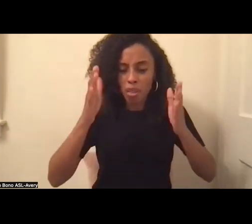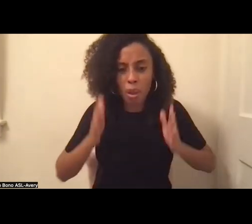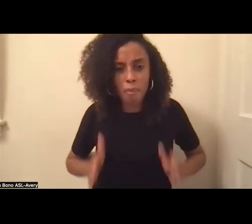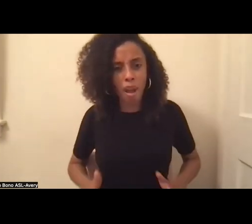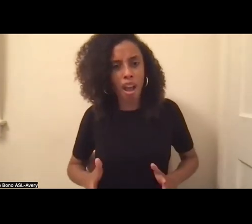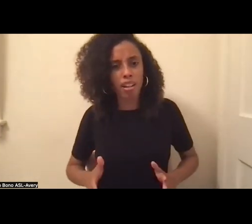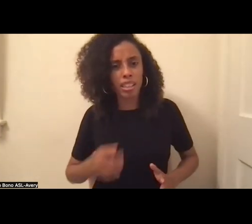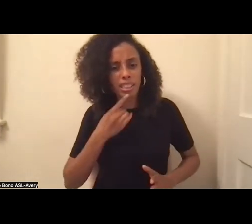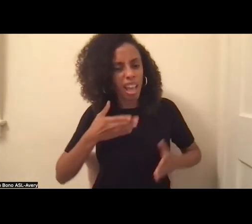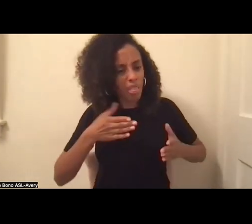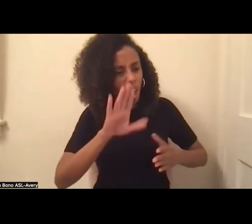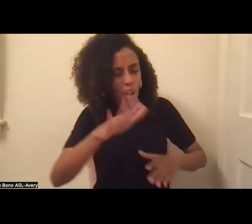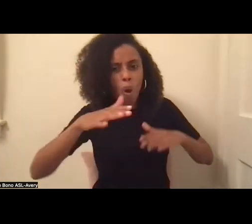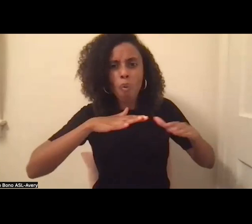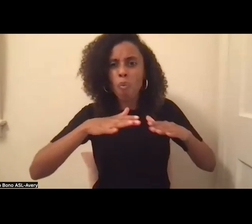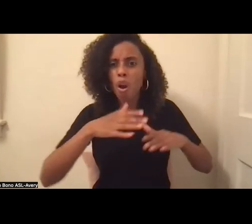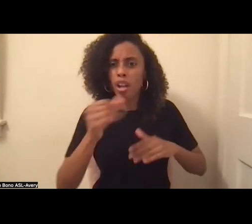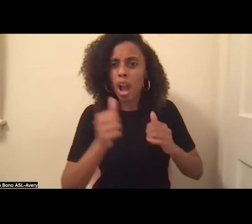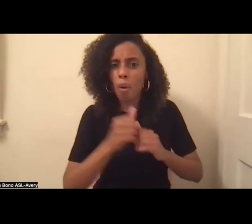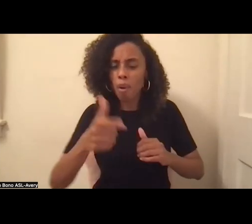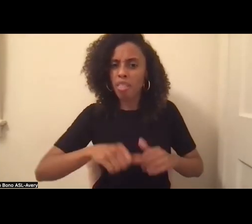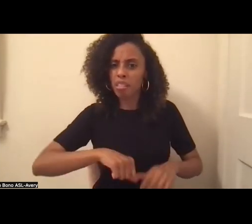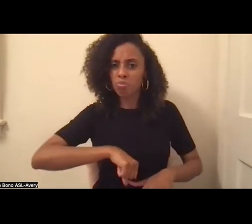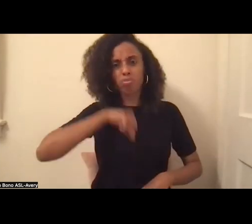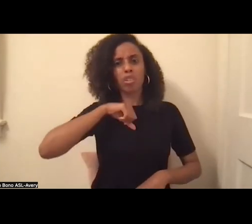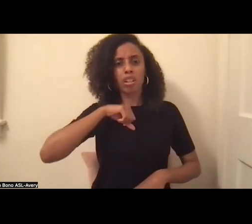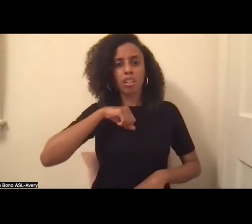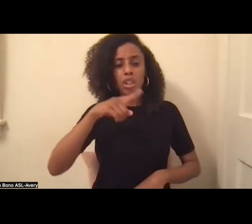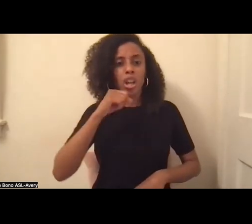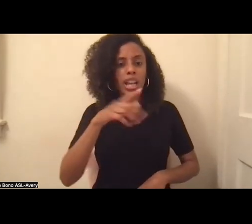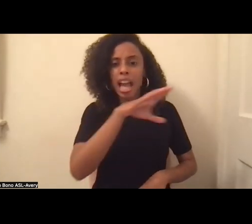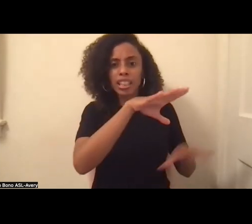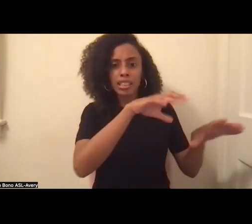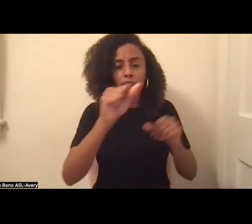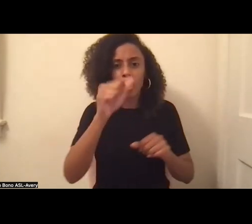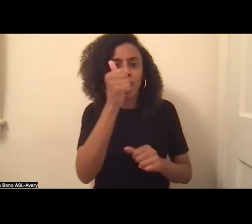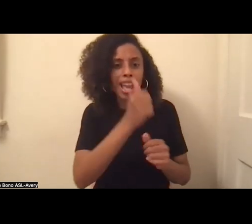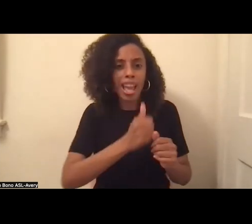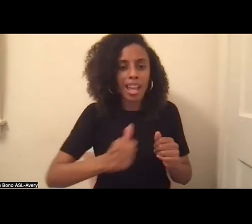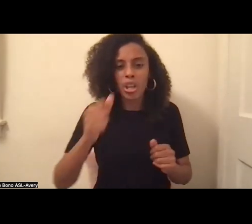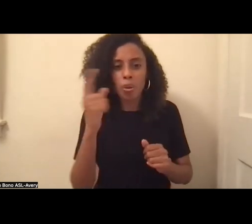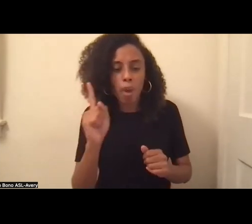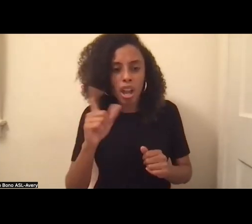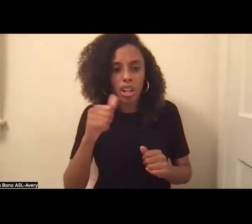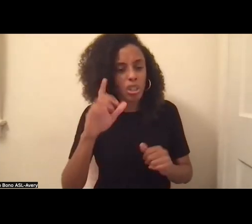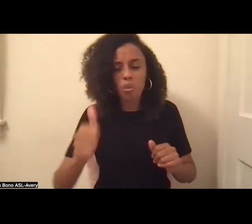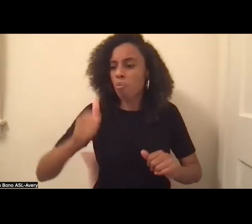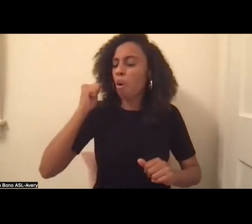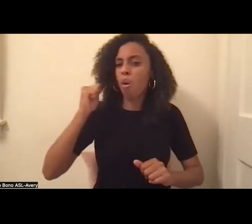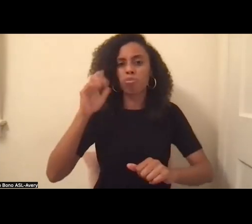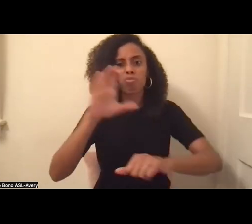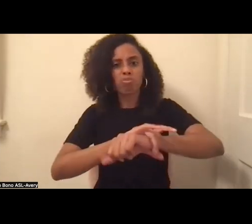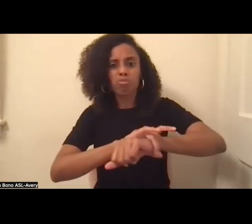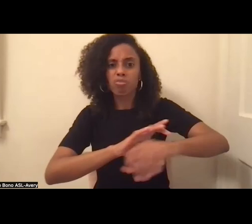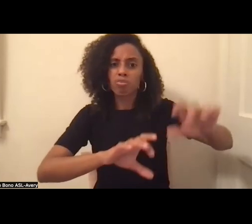dignity. No, you're not taking her anywhere. You're not gonna arrest her. They put their bodies in between me and the police.